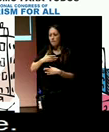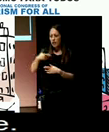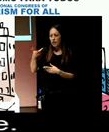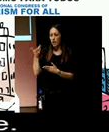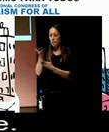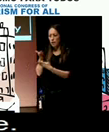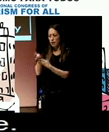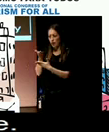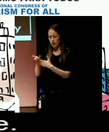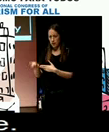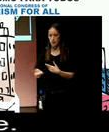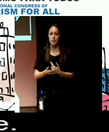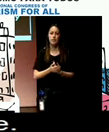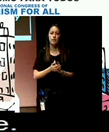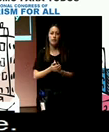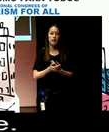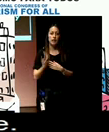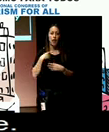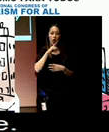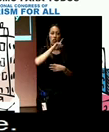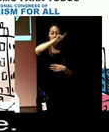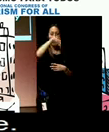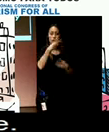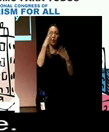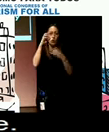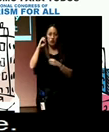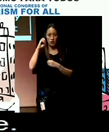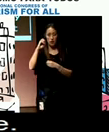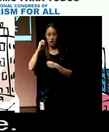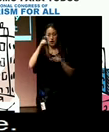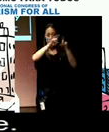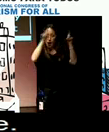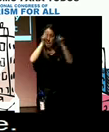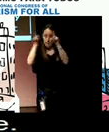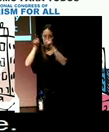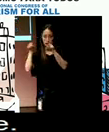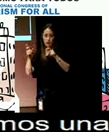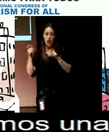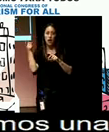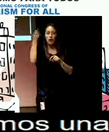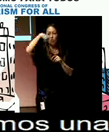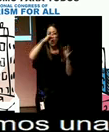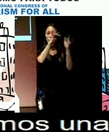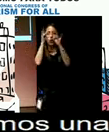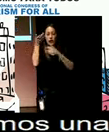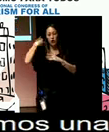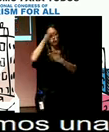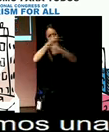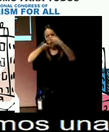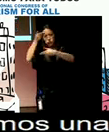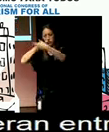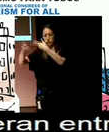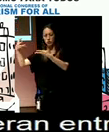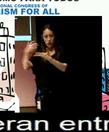to create joint cooperation. So this is a bit of a unique aspect compared to other types of platforms